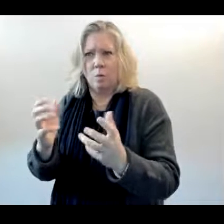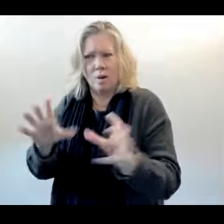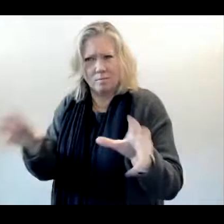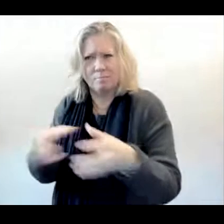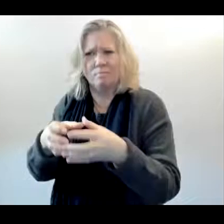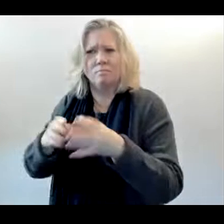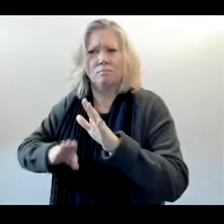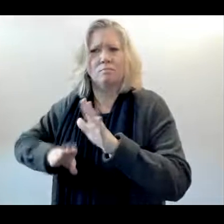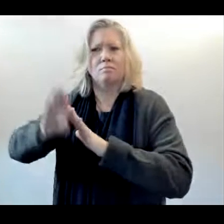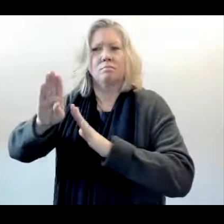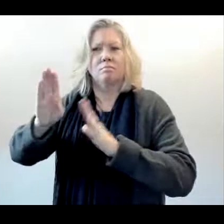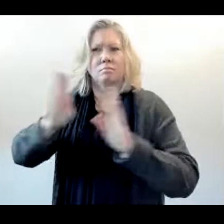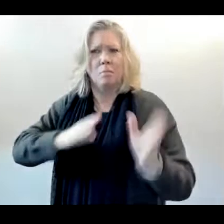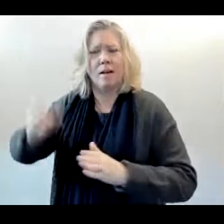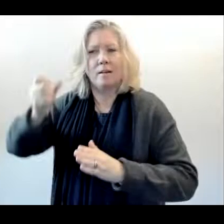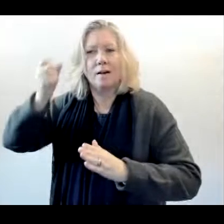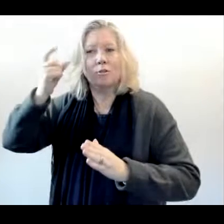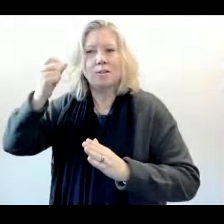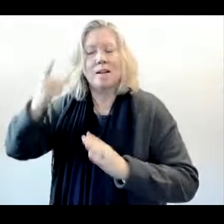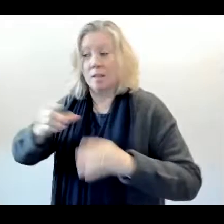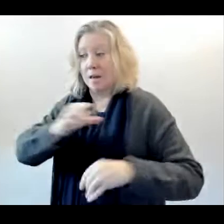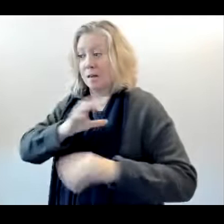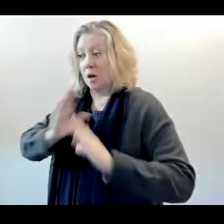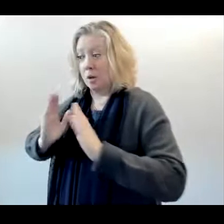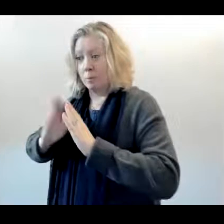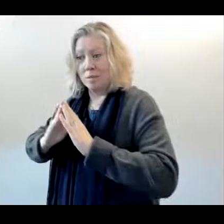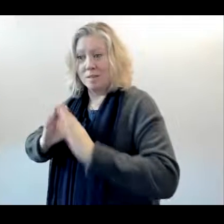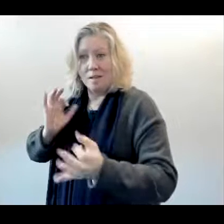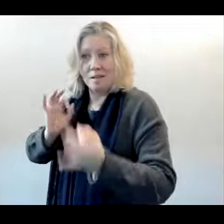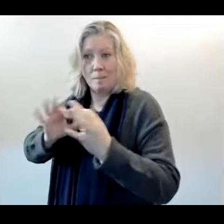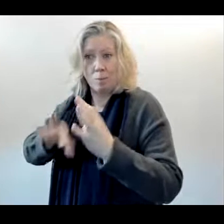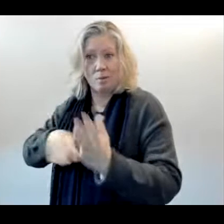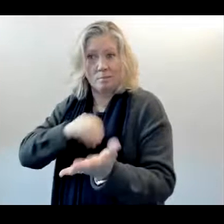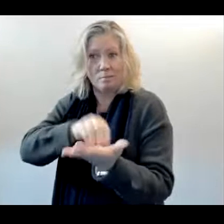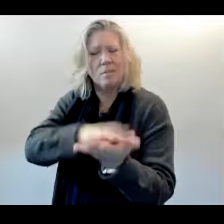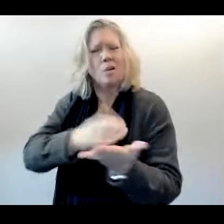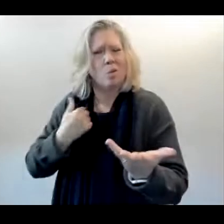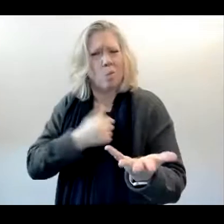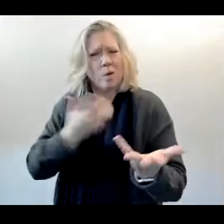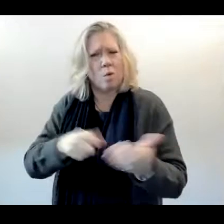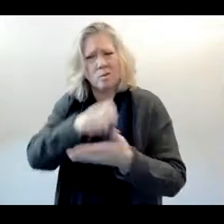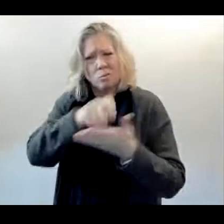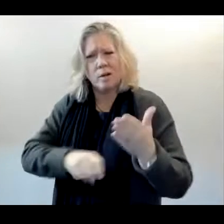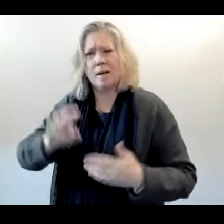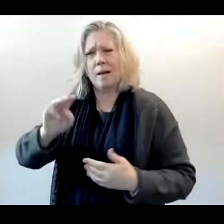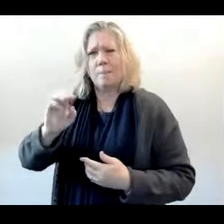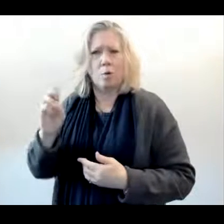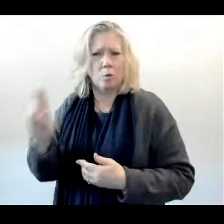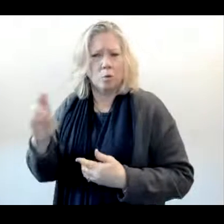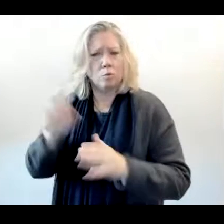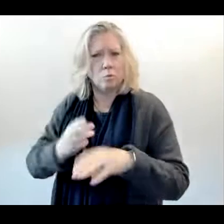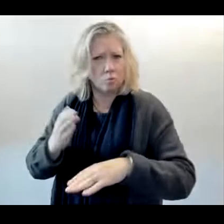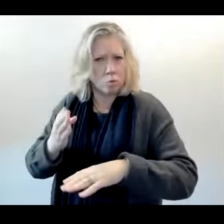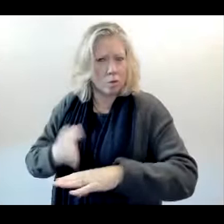understanding that included community input, one that would create an MOU that addresses a common goal for the development of the